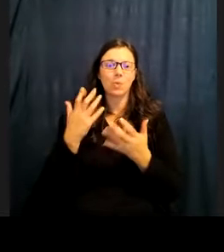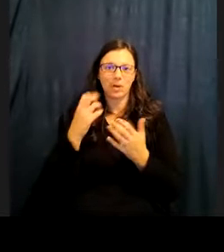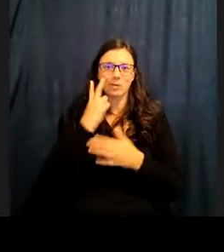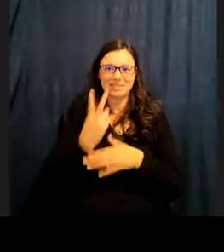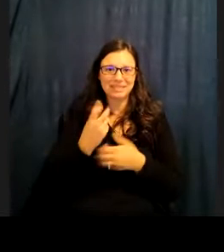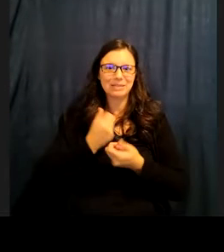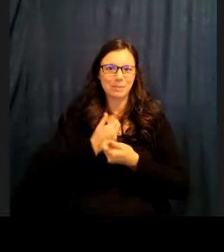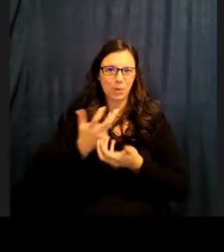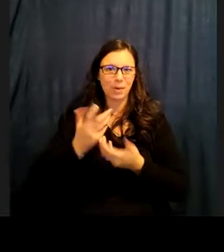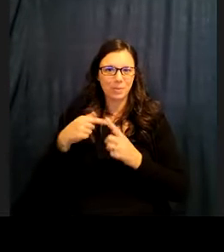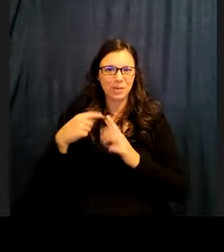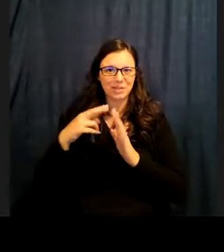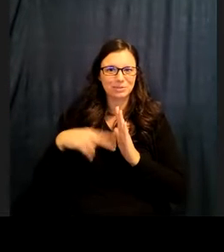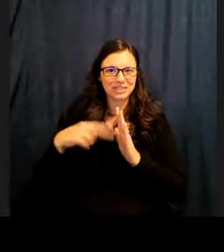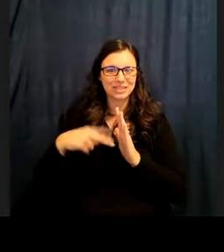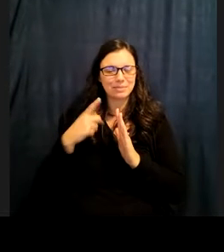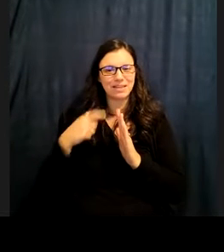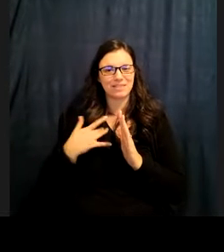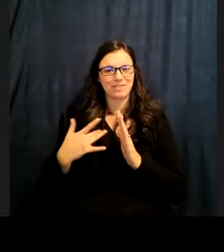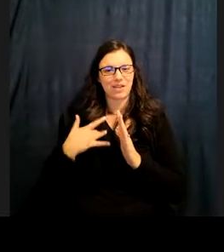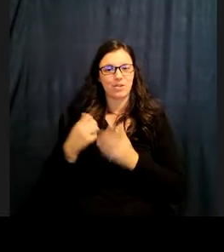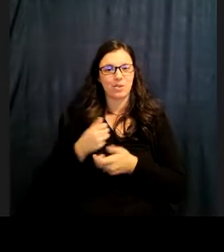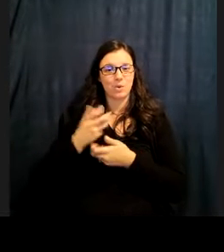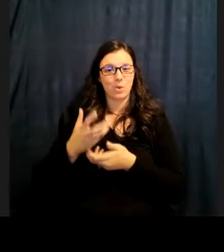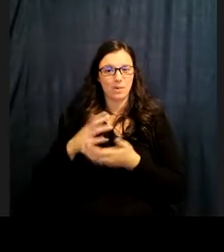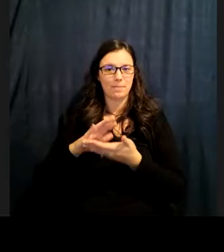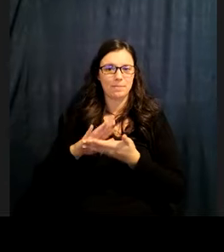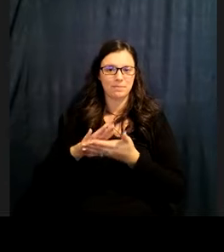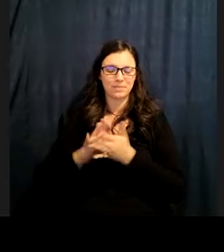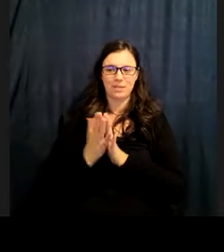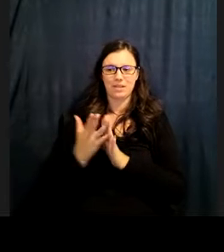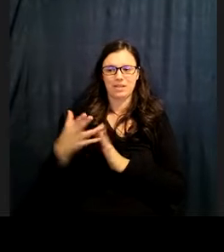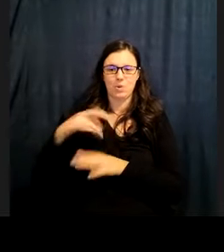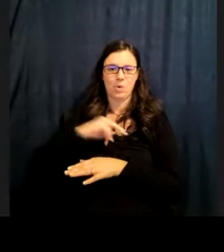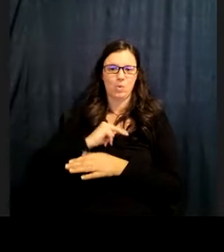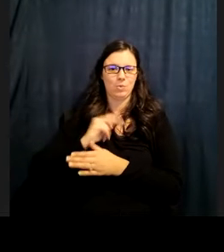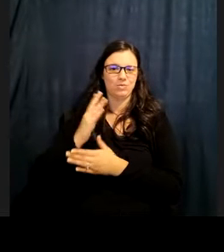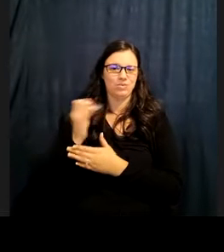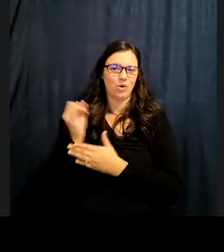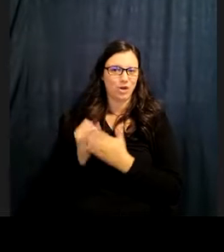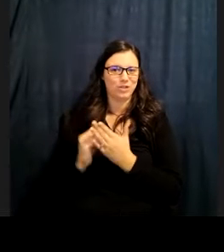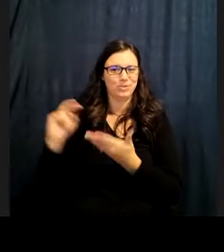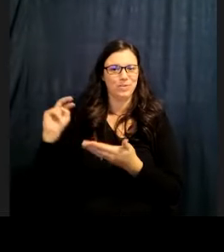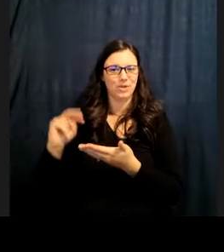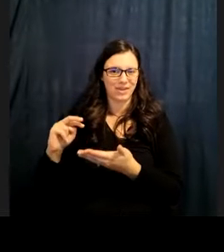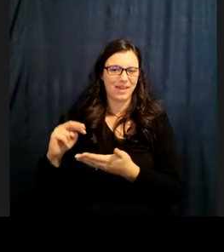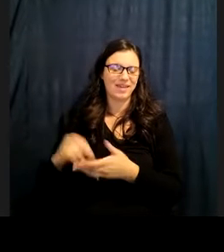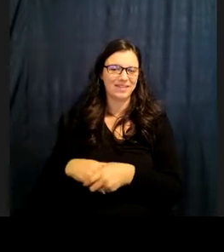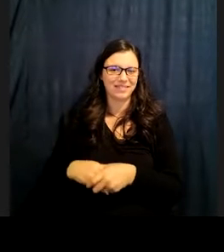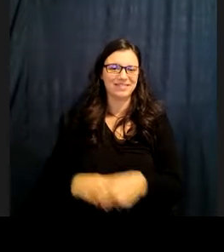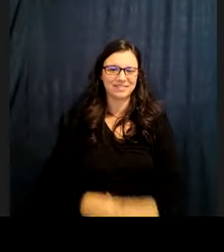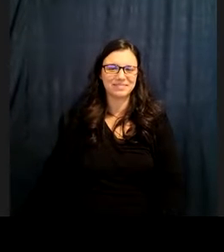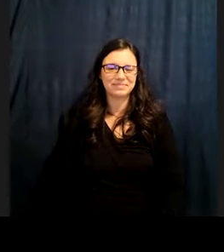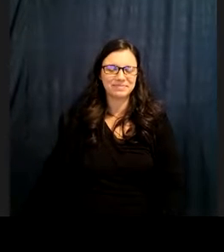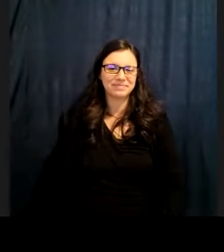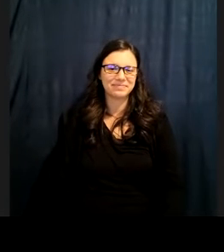I was reading, because they felt that the poem was beginning to be its own piece of art to look at, which